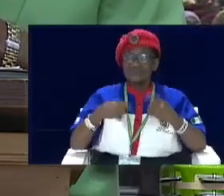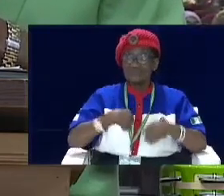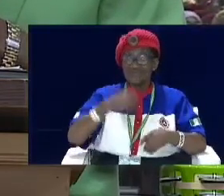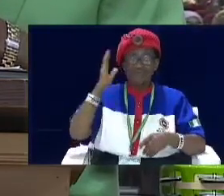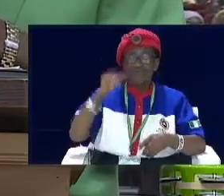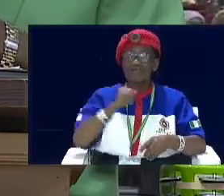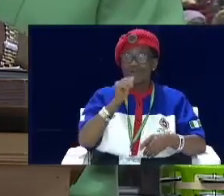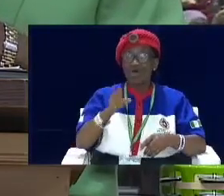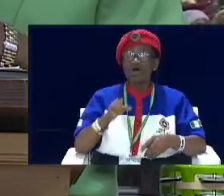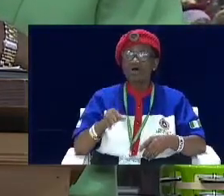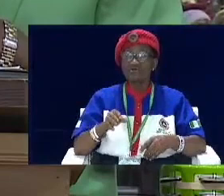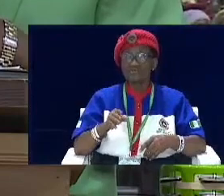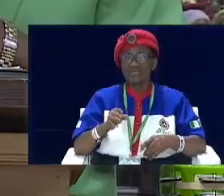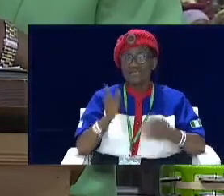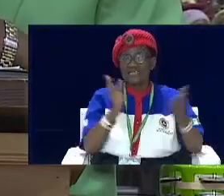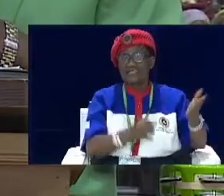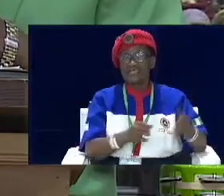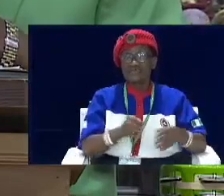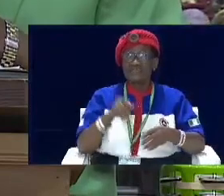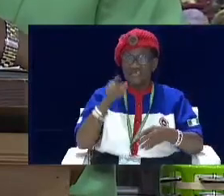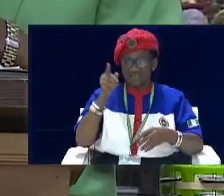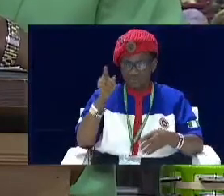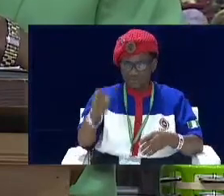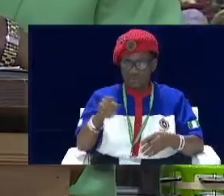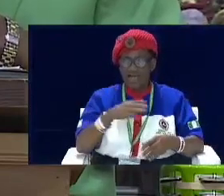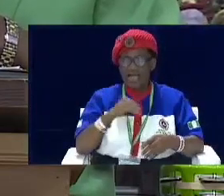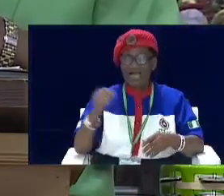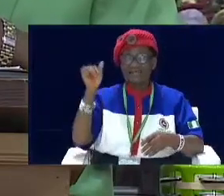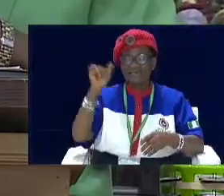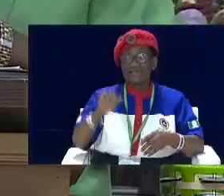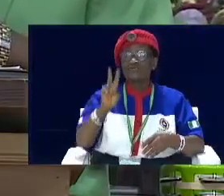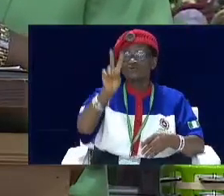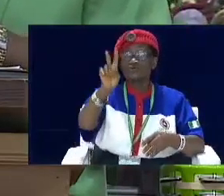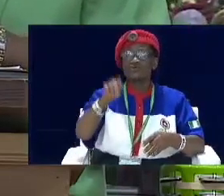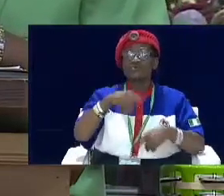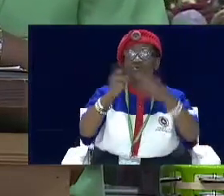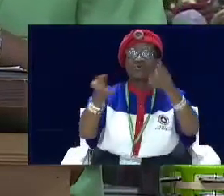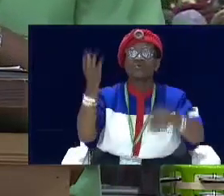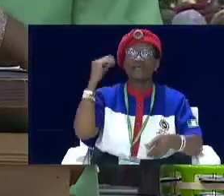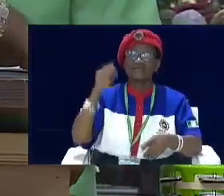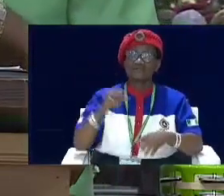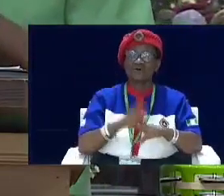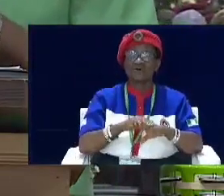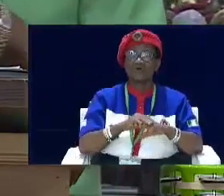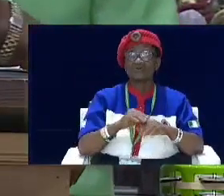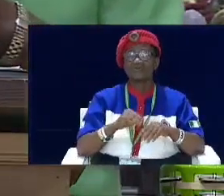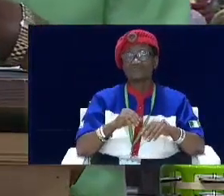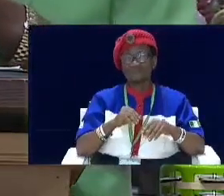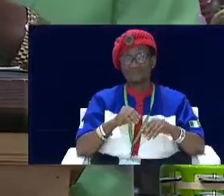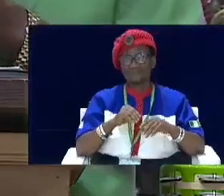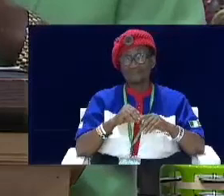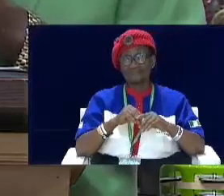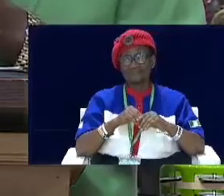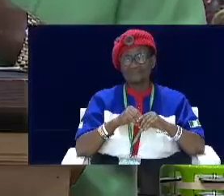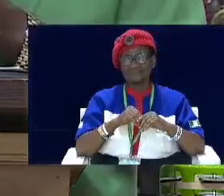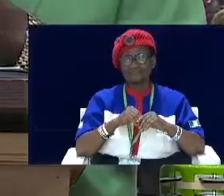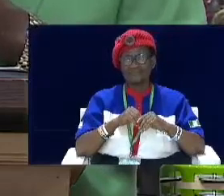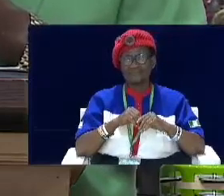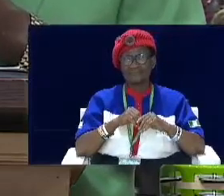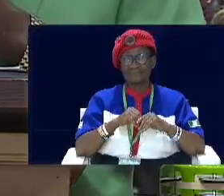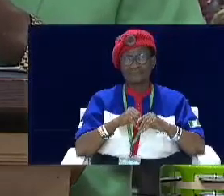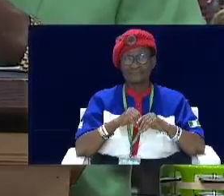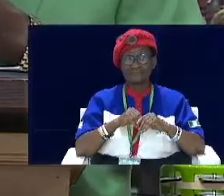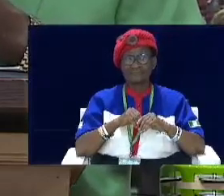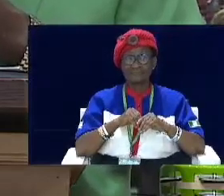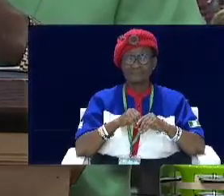not leave thee, and they too went on. Elijah si we fun pe emi be o joko